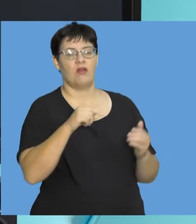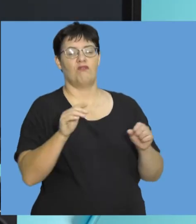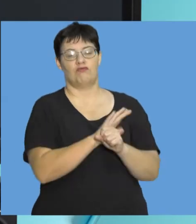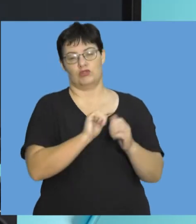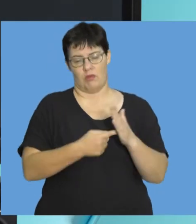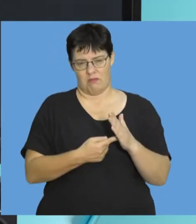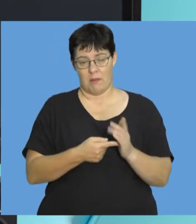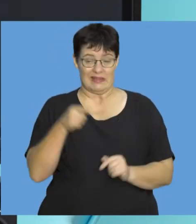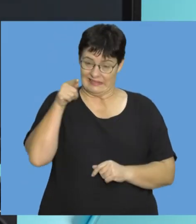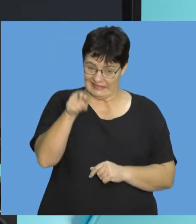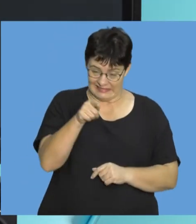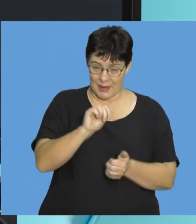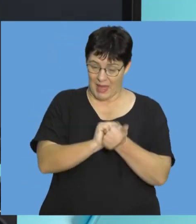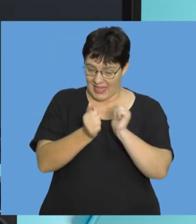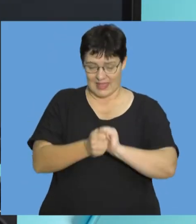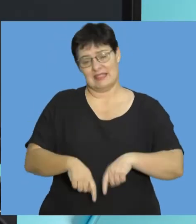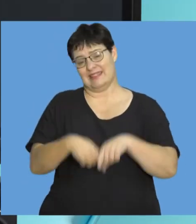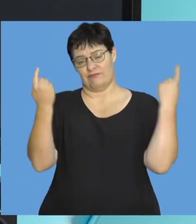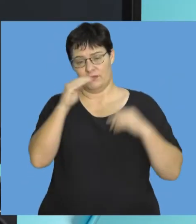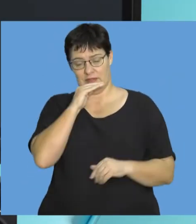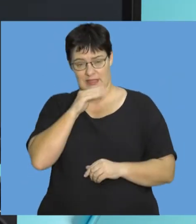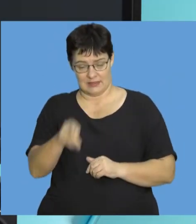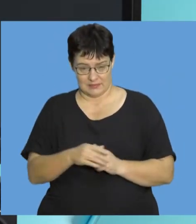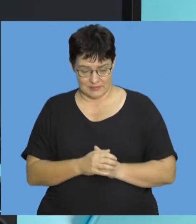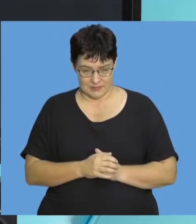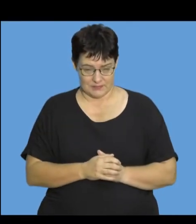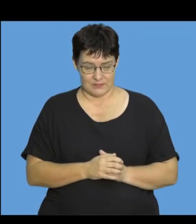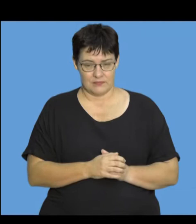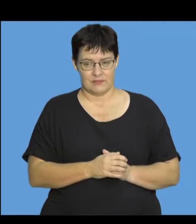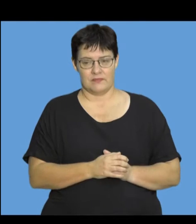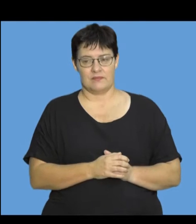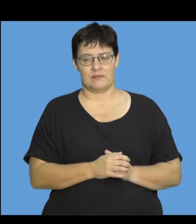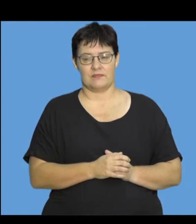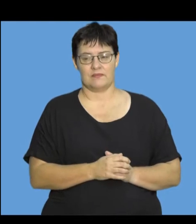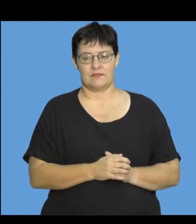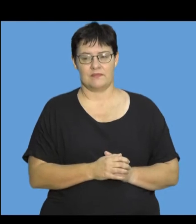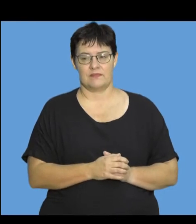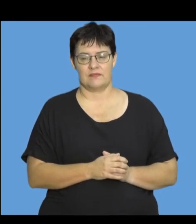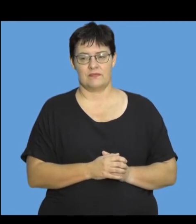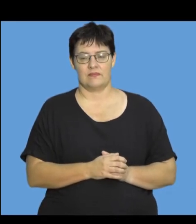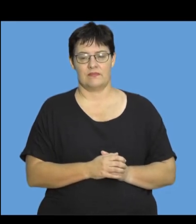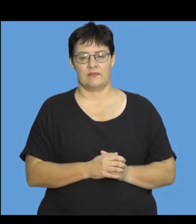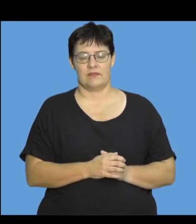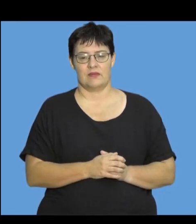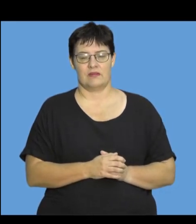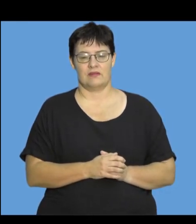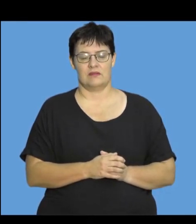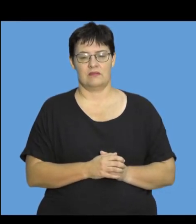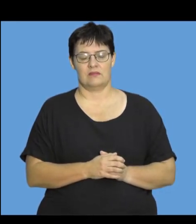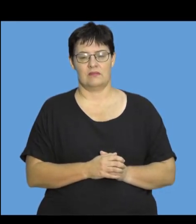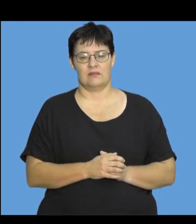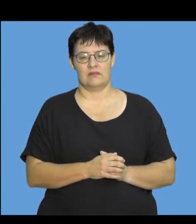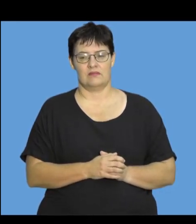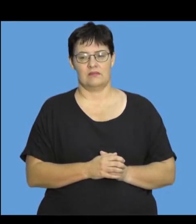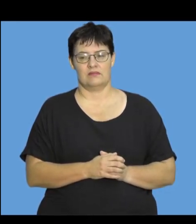a full stop. But here it means multiplication. And then also, when